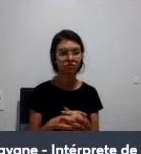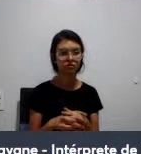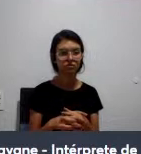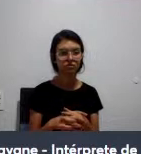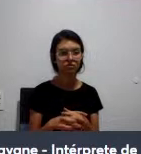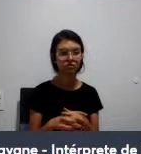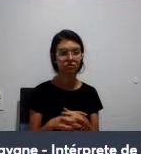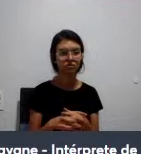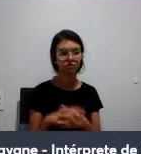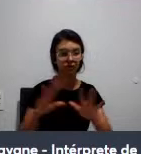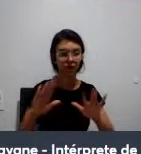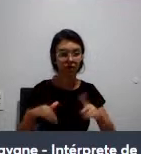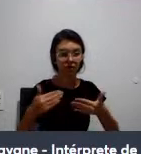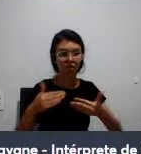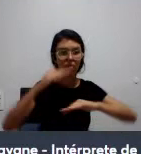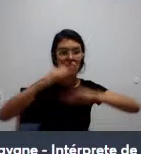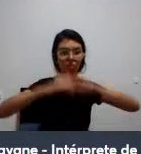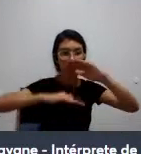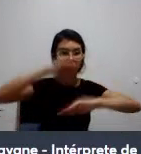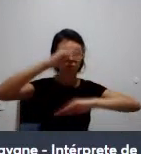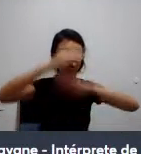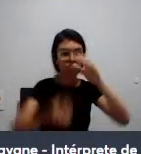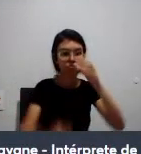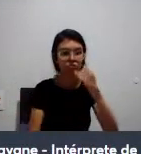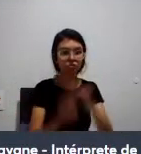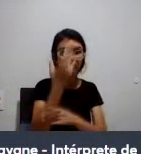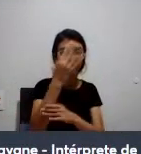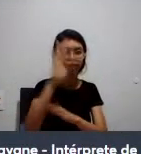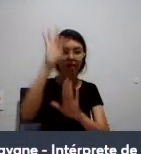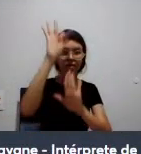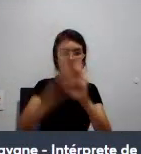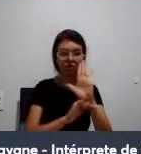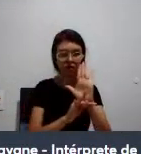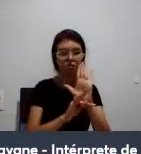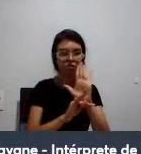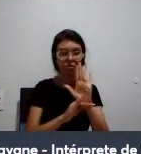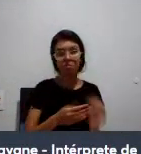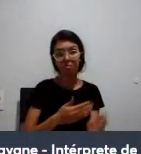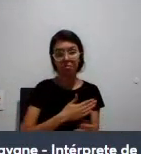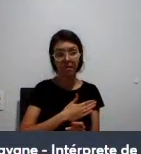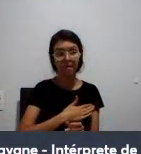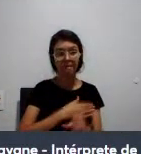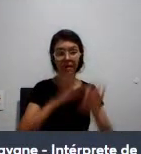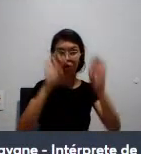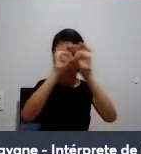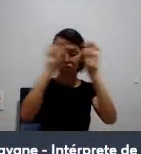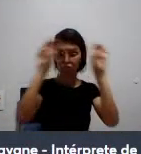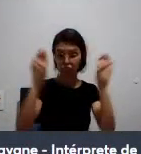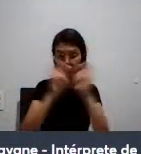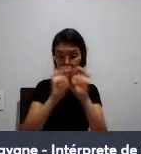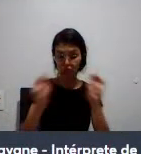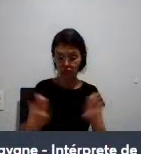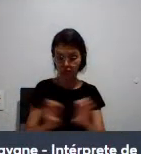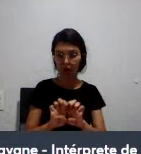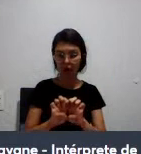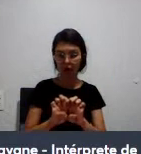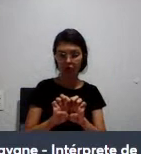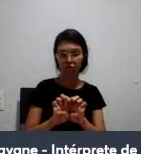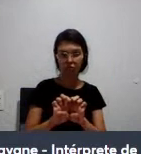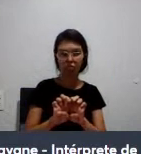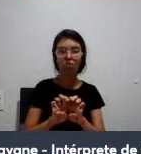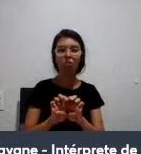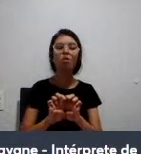O processo de gerar texto, para mim, é estruturado pelo esboço do